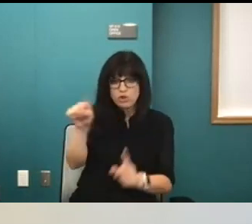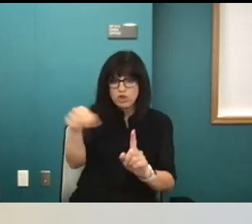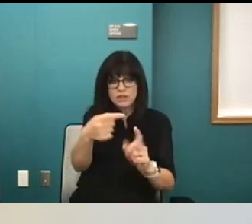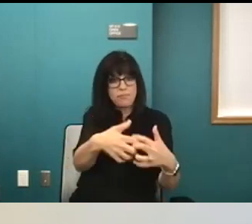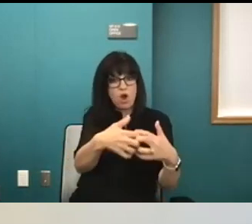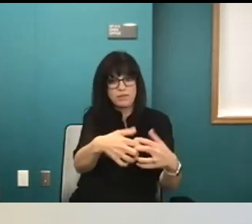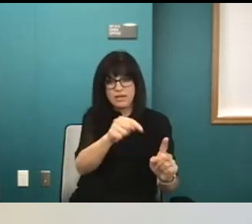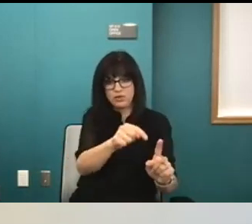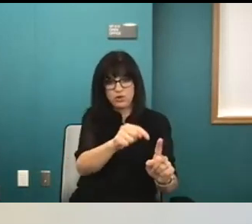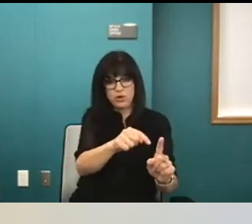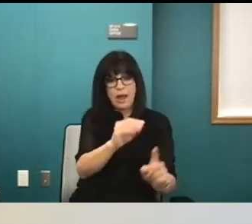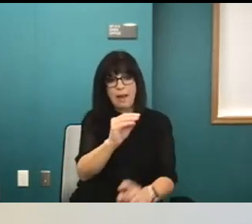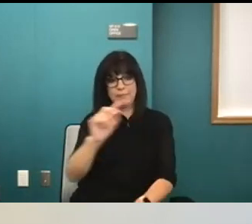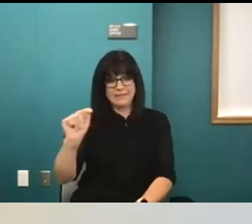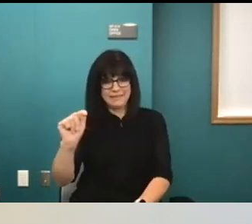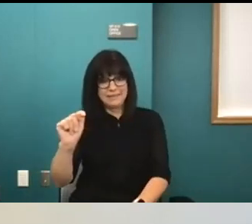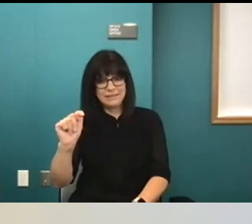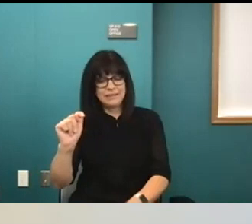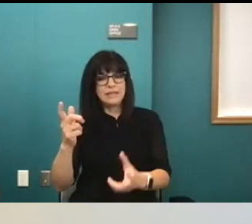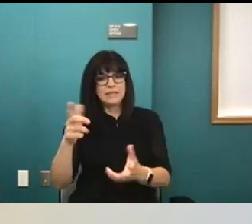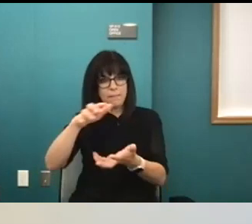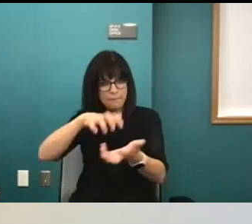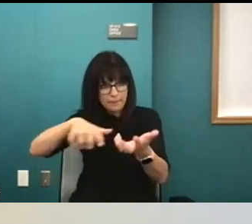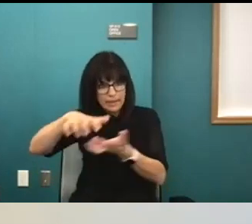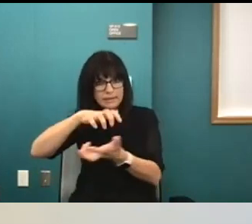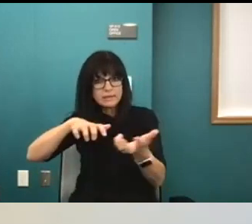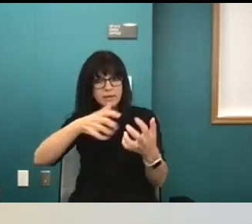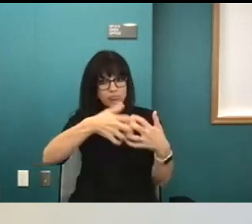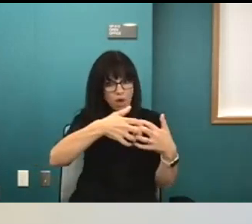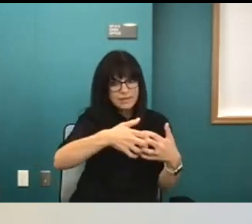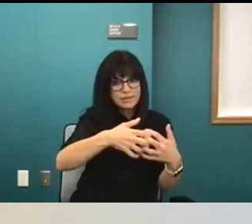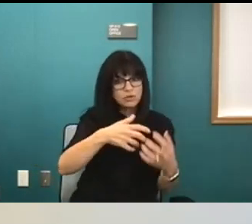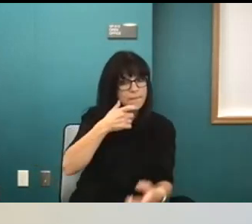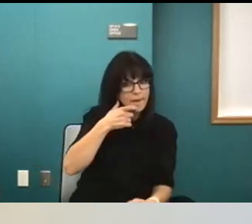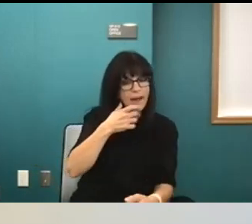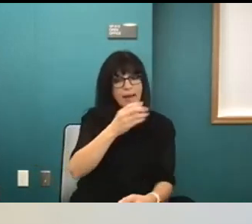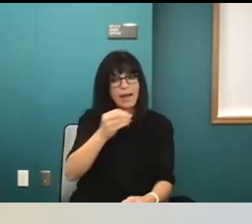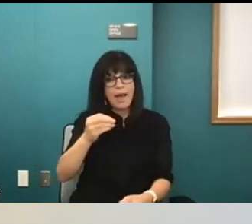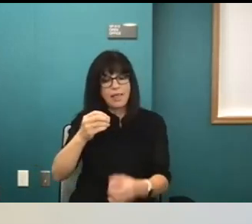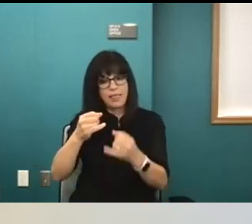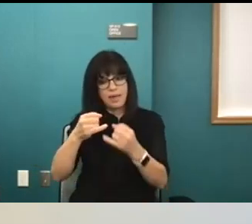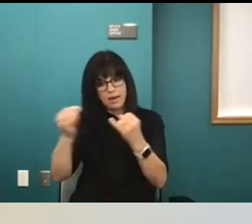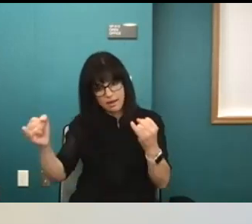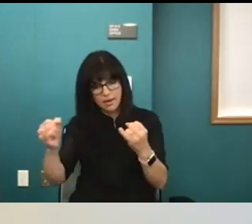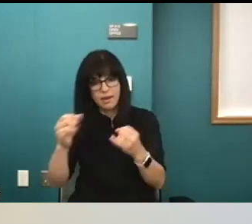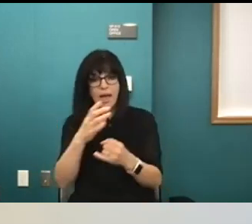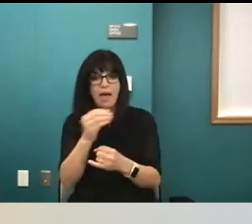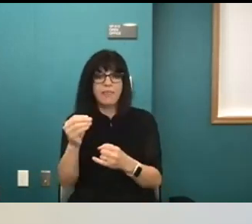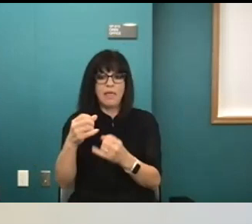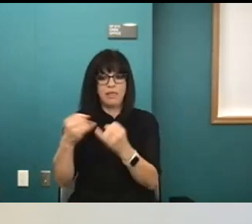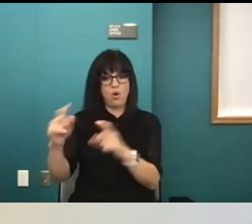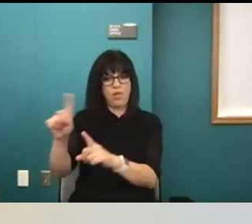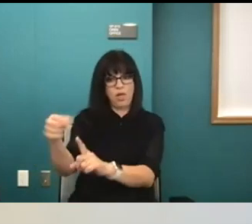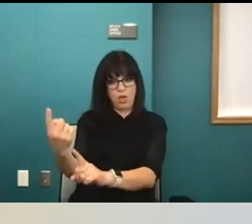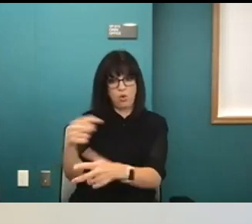You have MT, which would be a mix of the processor mics and the telecoil. And then you'd have telecoil by itself. And all three